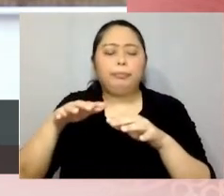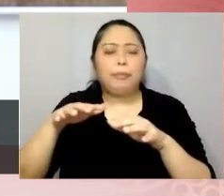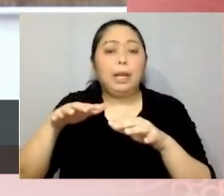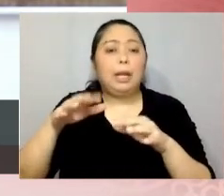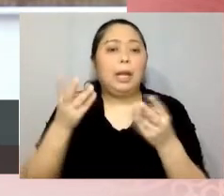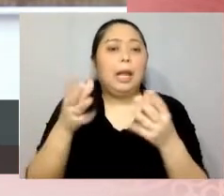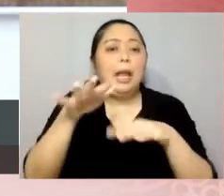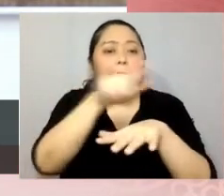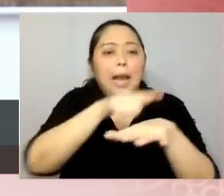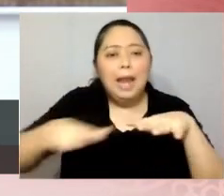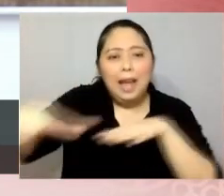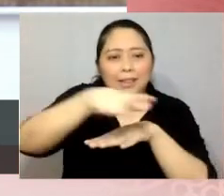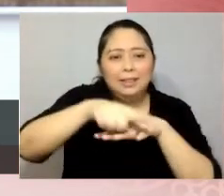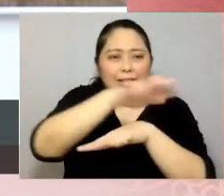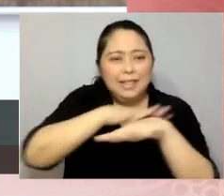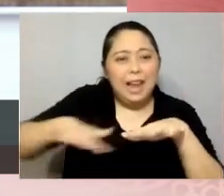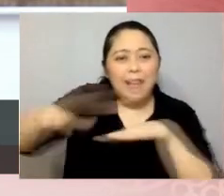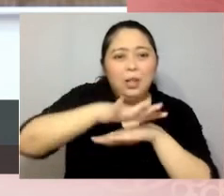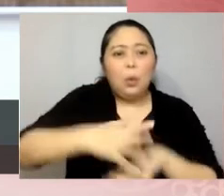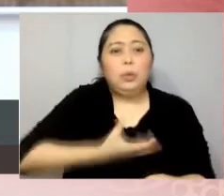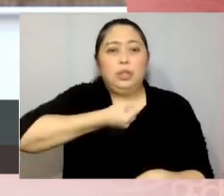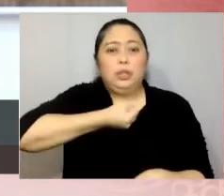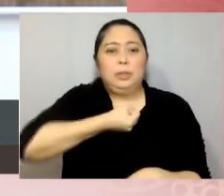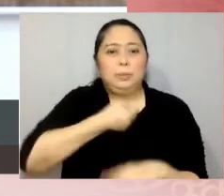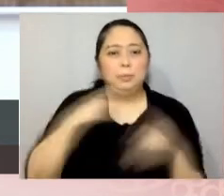land ownership conflict po.